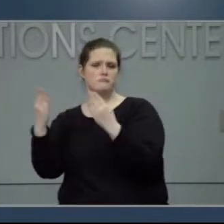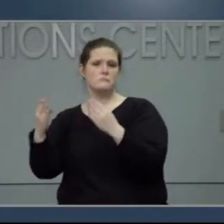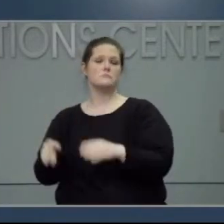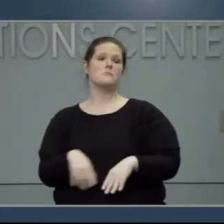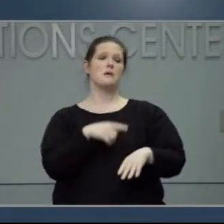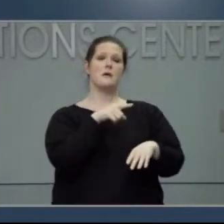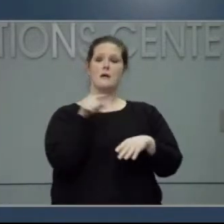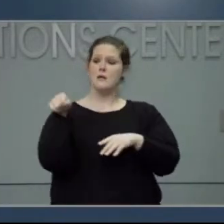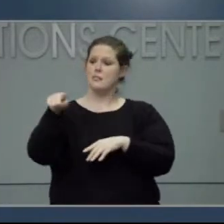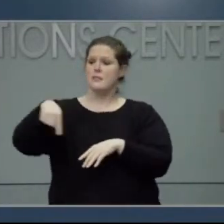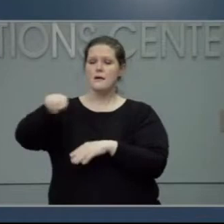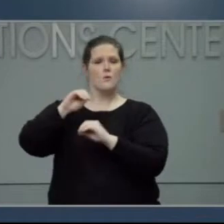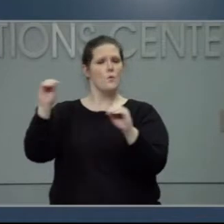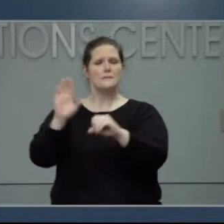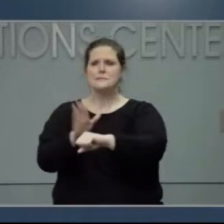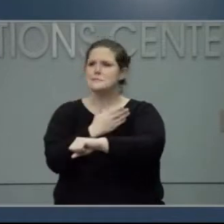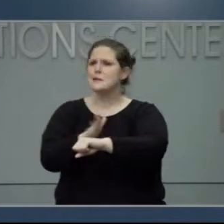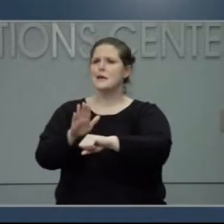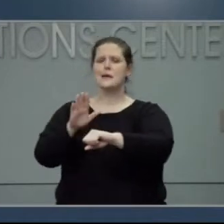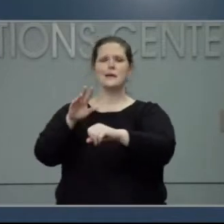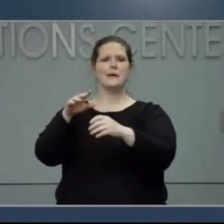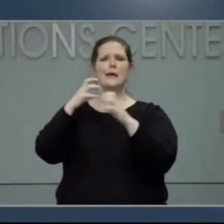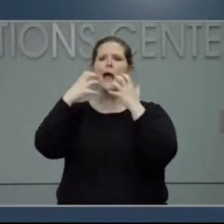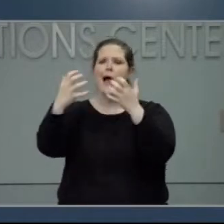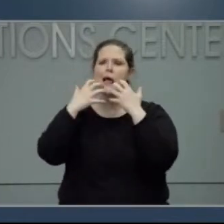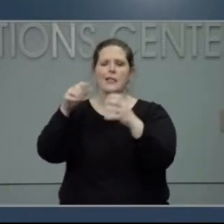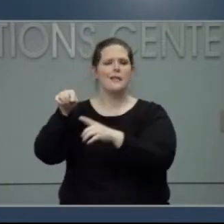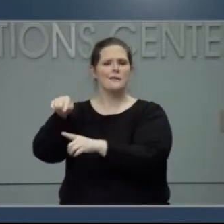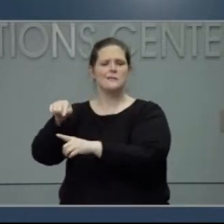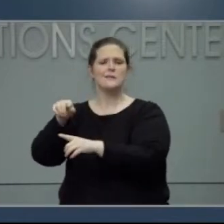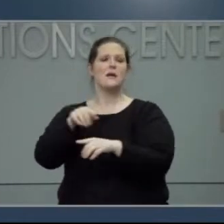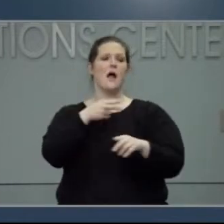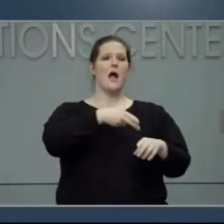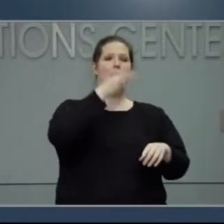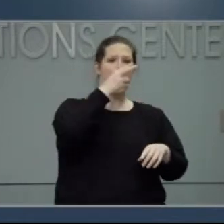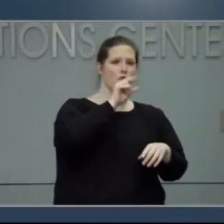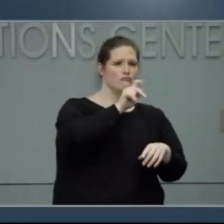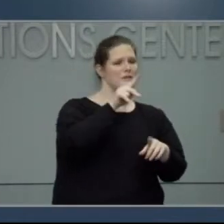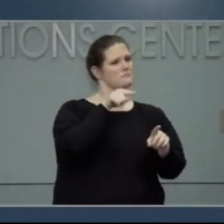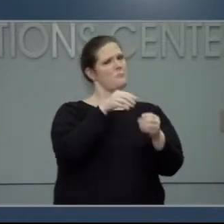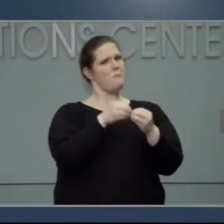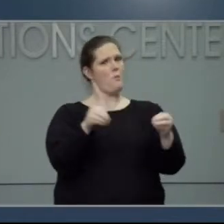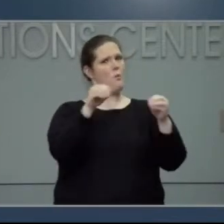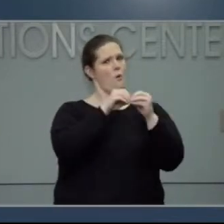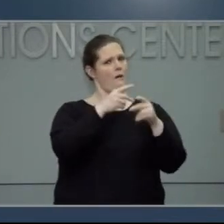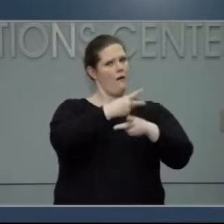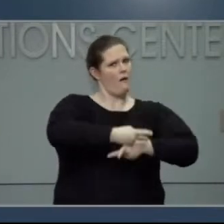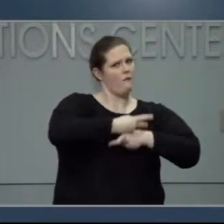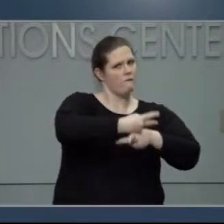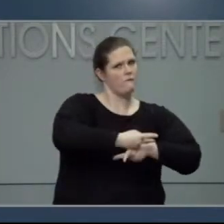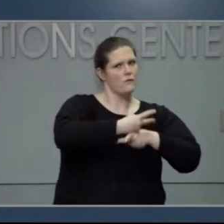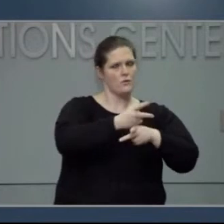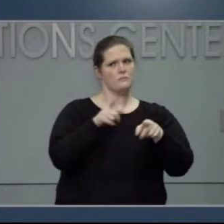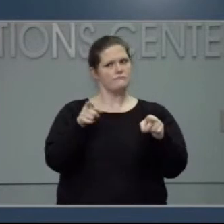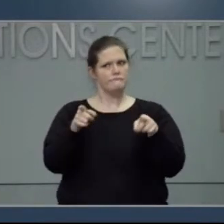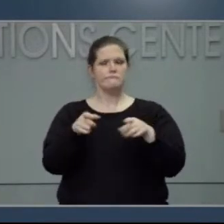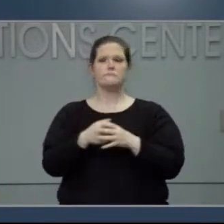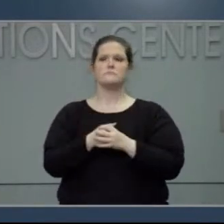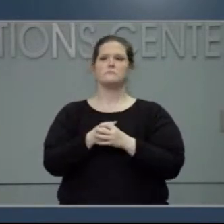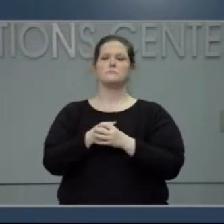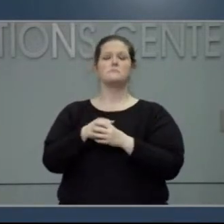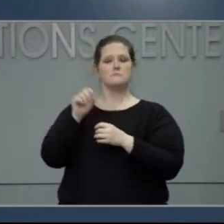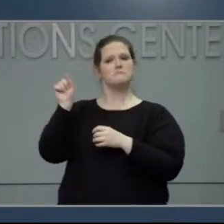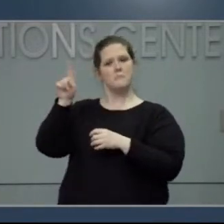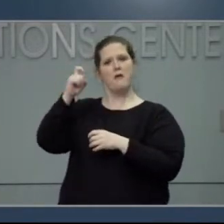and cheering are really avoided. In addition to the easing of restrictions which the governor will outline in a second, we're also updating